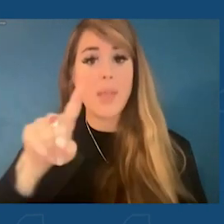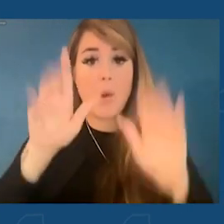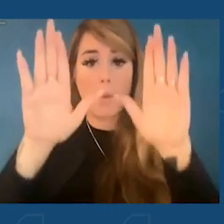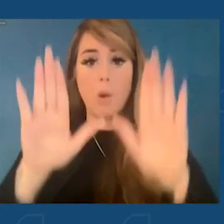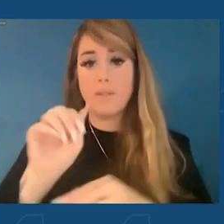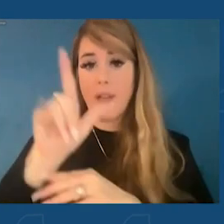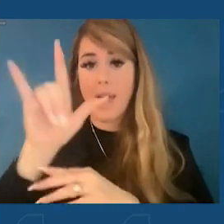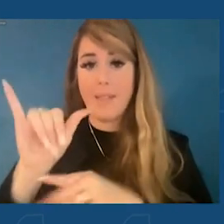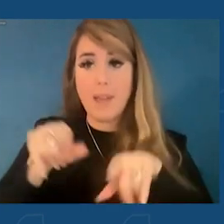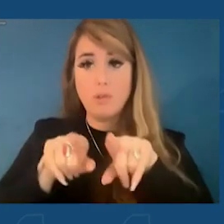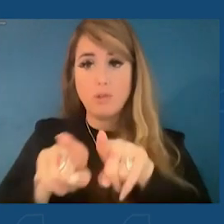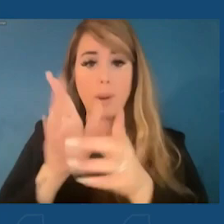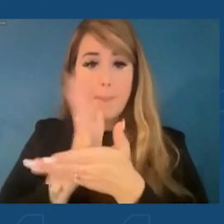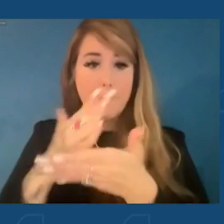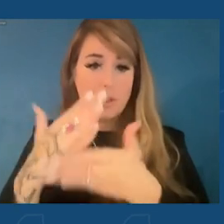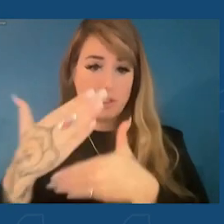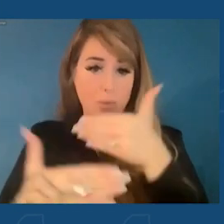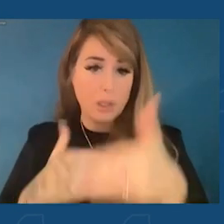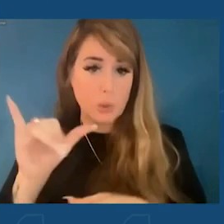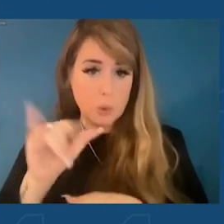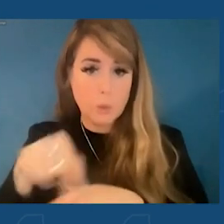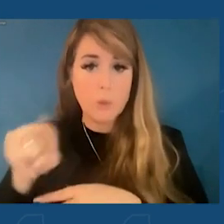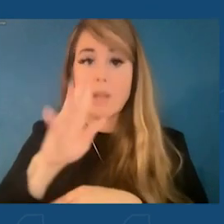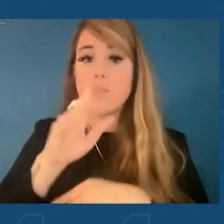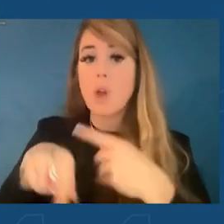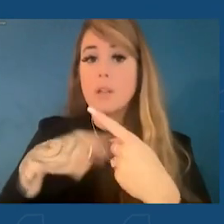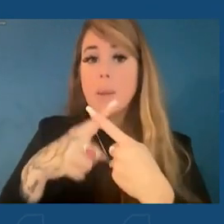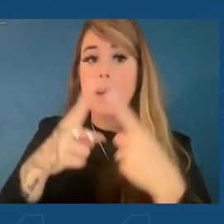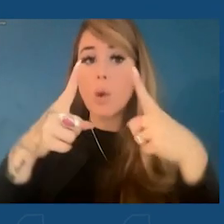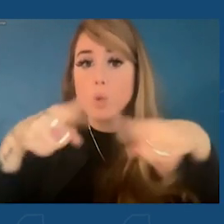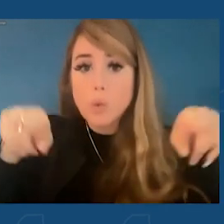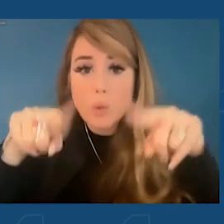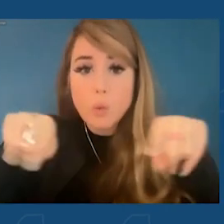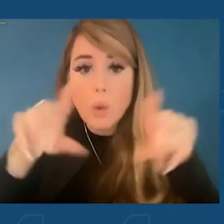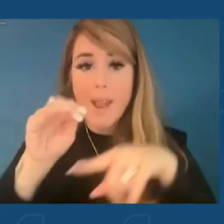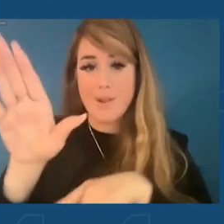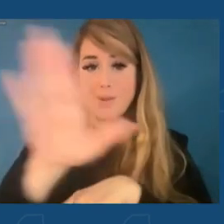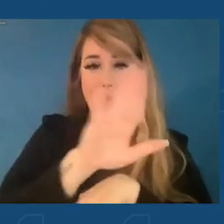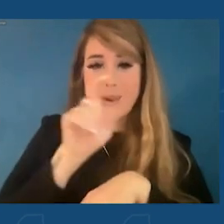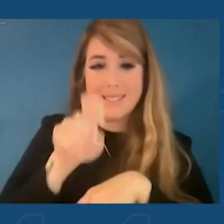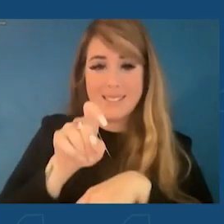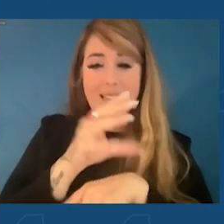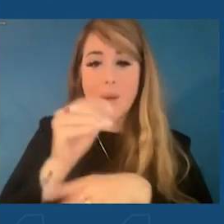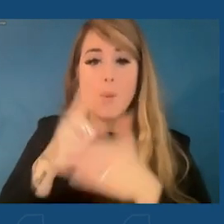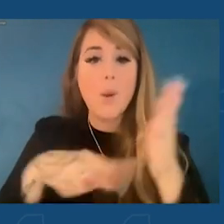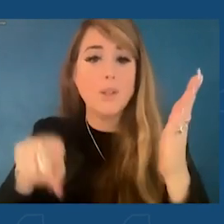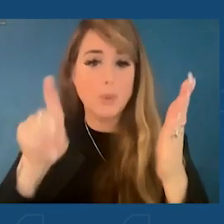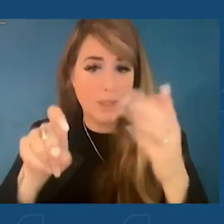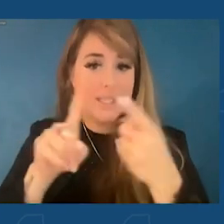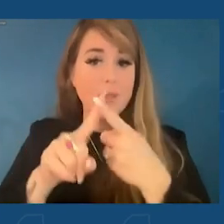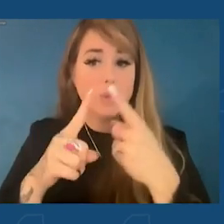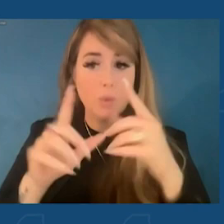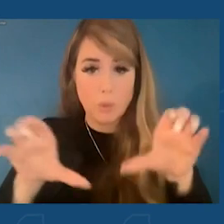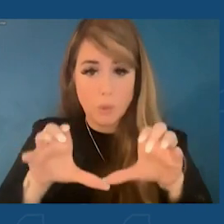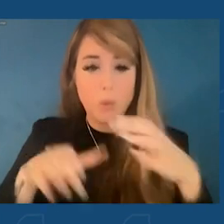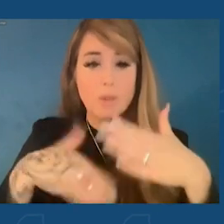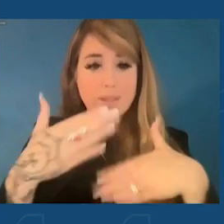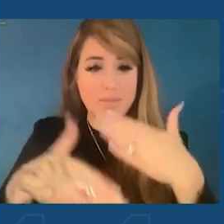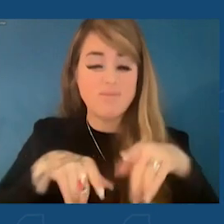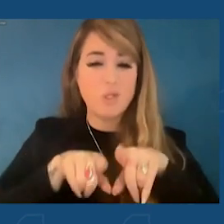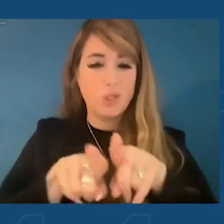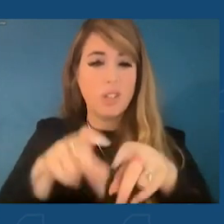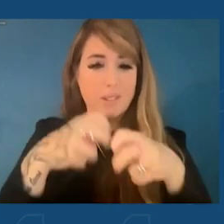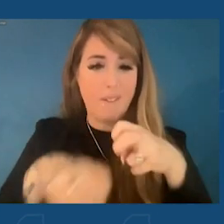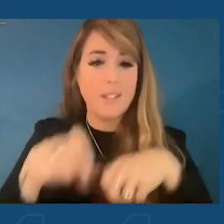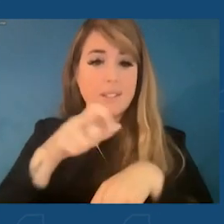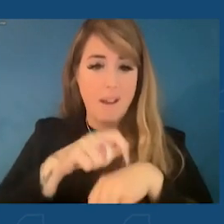our budget process when they spoke about you and your needs and what you need to get by in these really tough